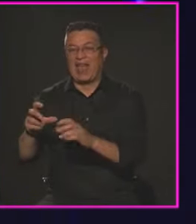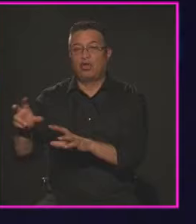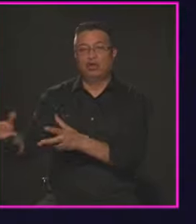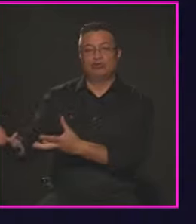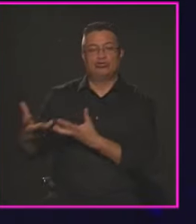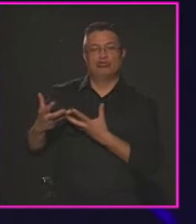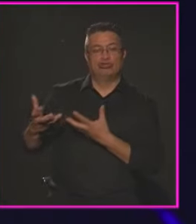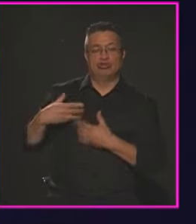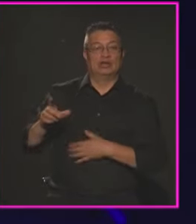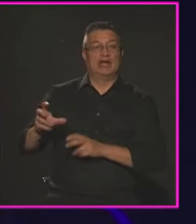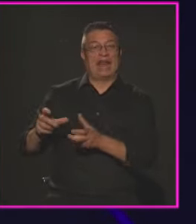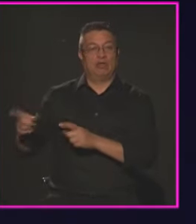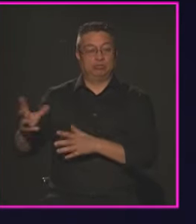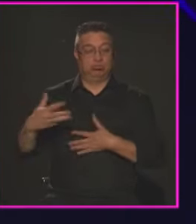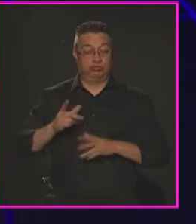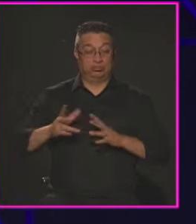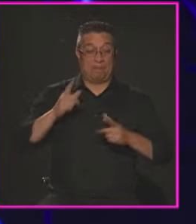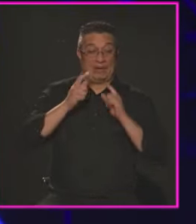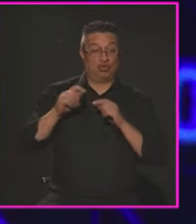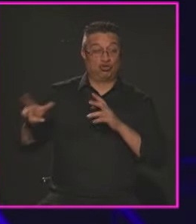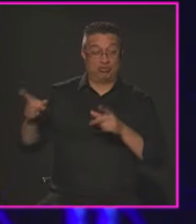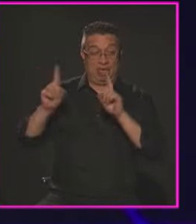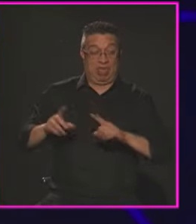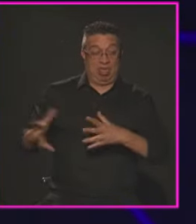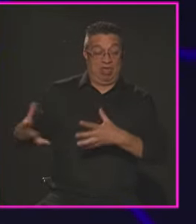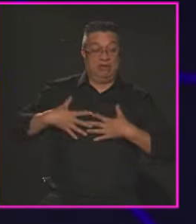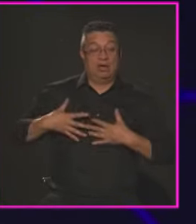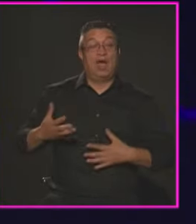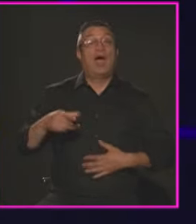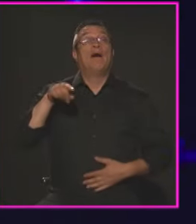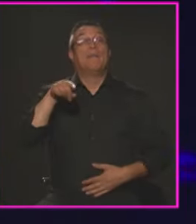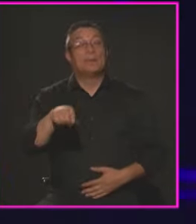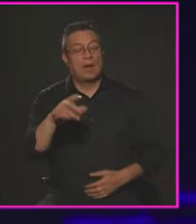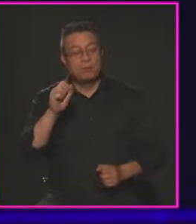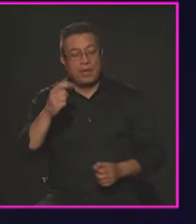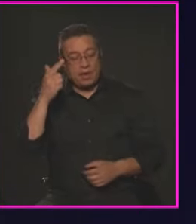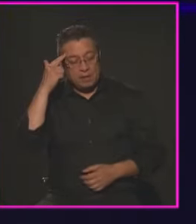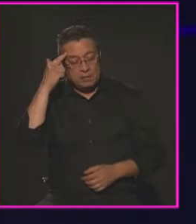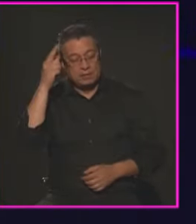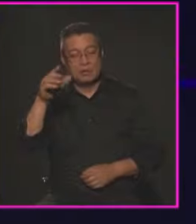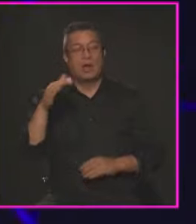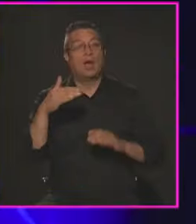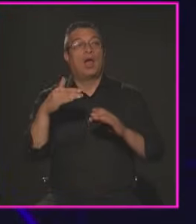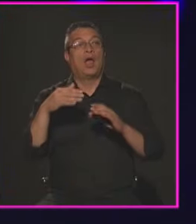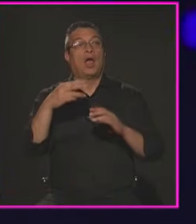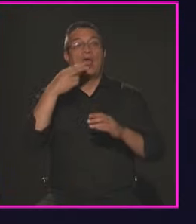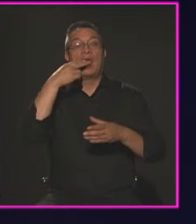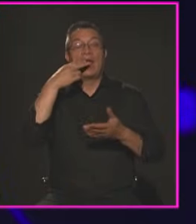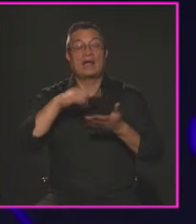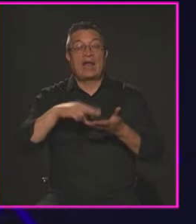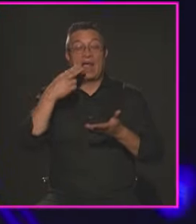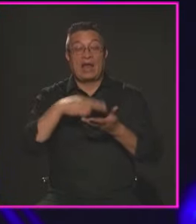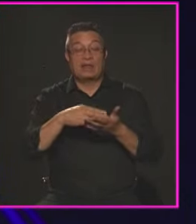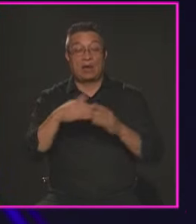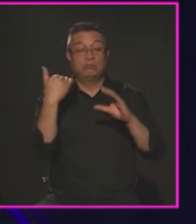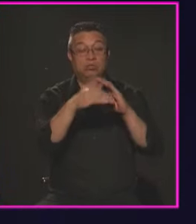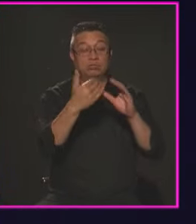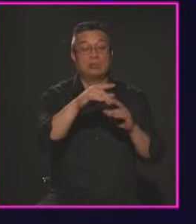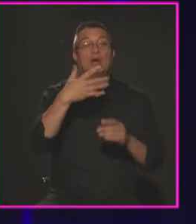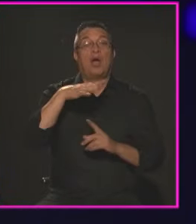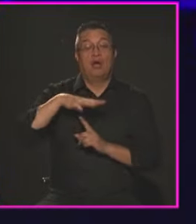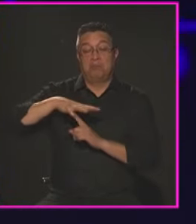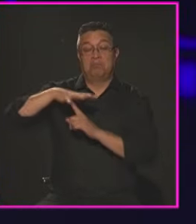that they thought that the mail would be distributed by small flying engines, and the postman would bring the mail in this way. It's very